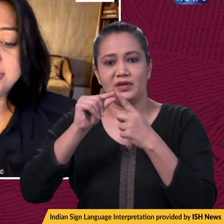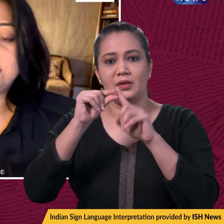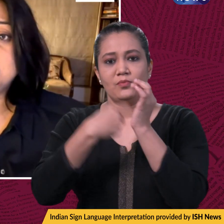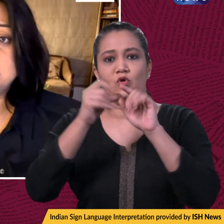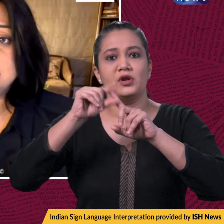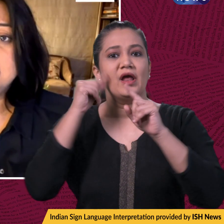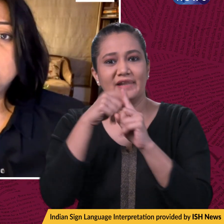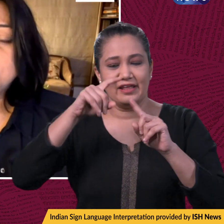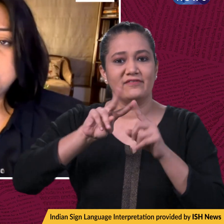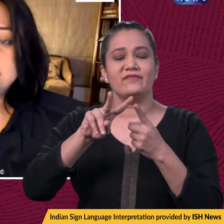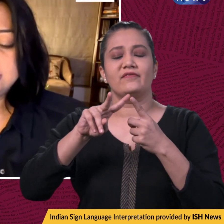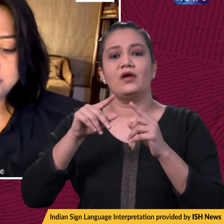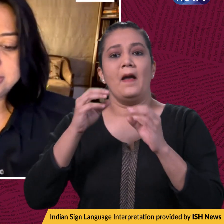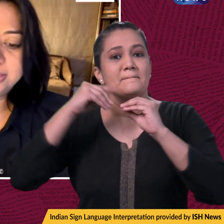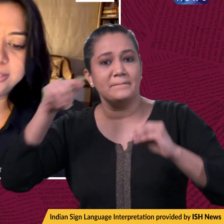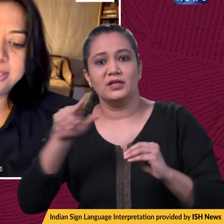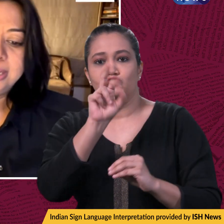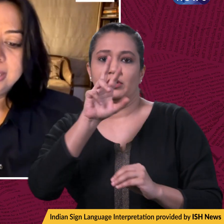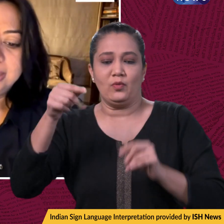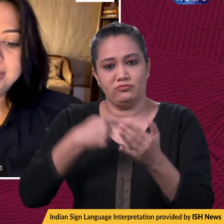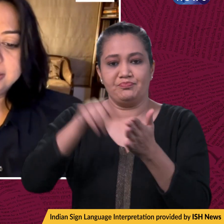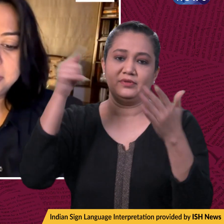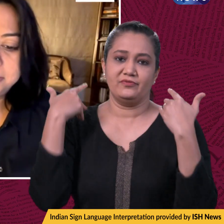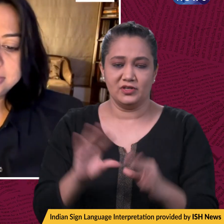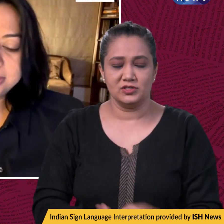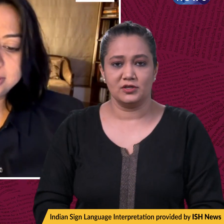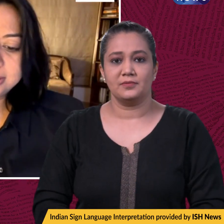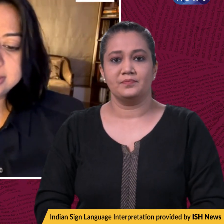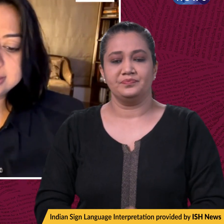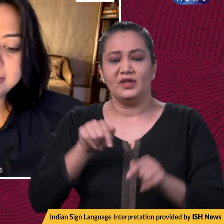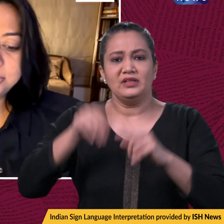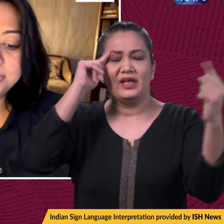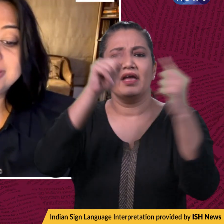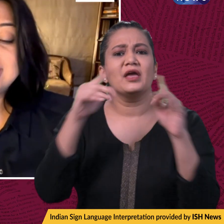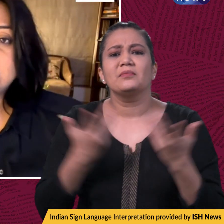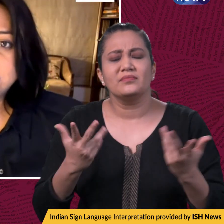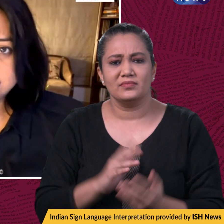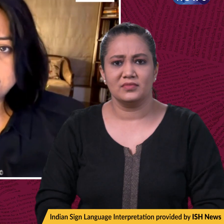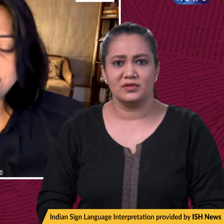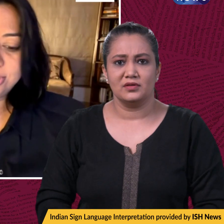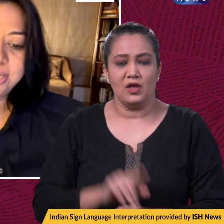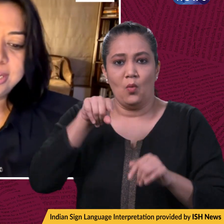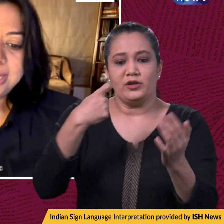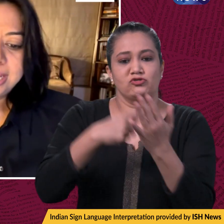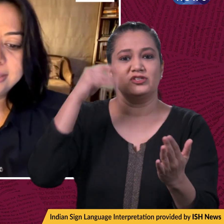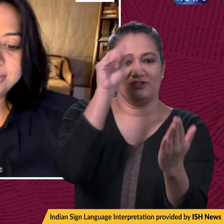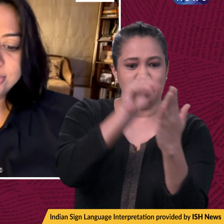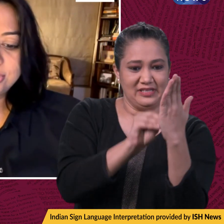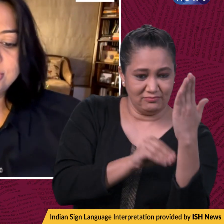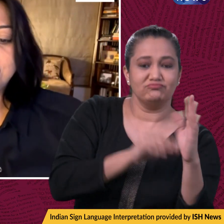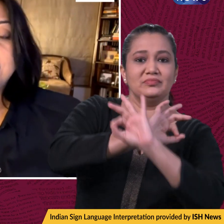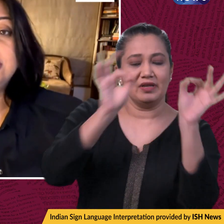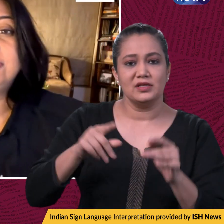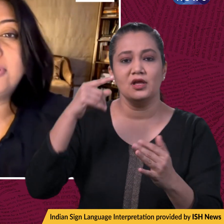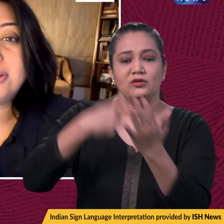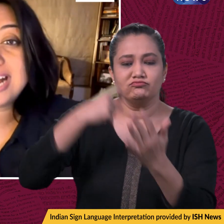Technology Regulation Bill 2020 today. The purpose is the establishment of a national registry and a